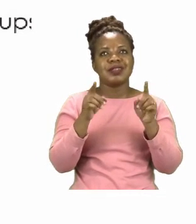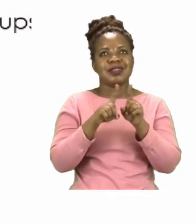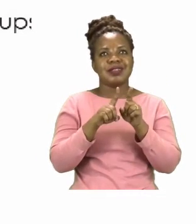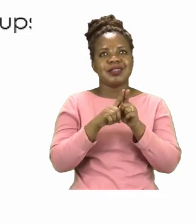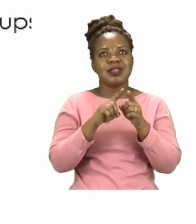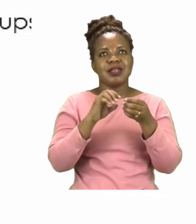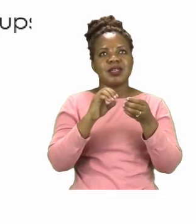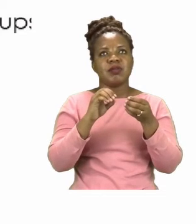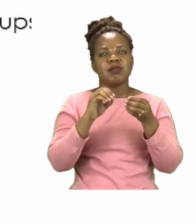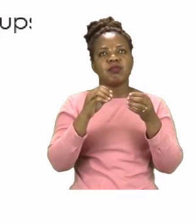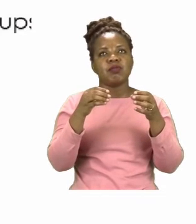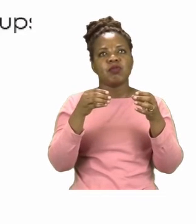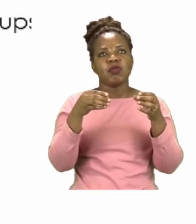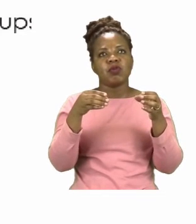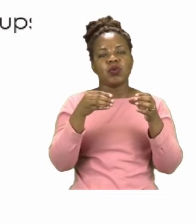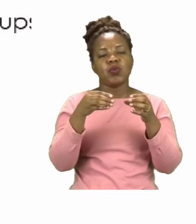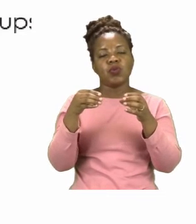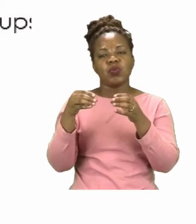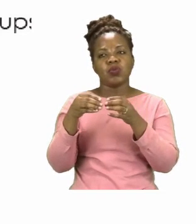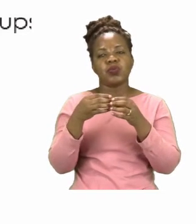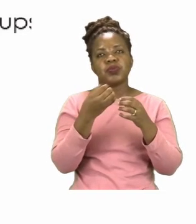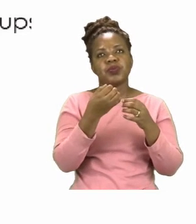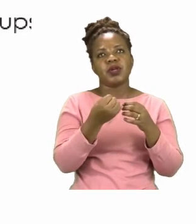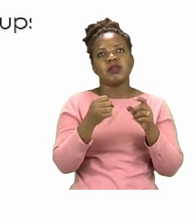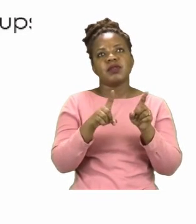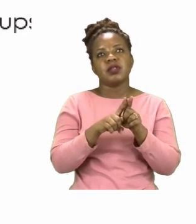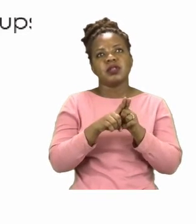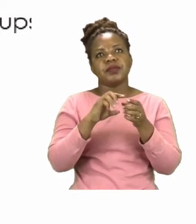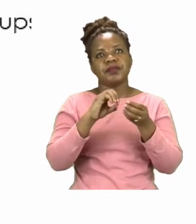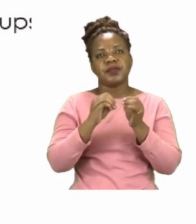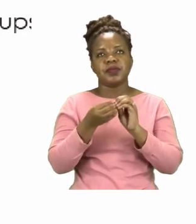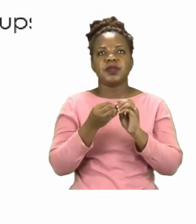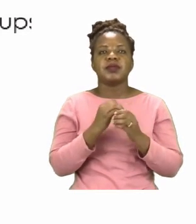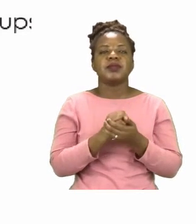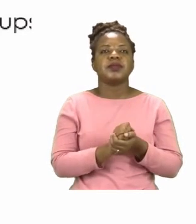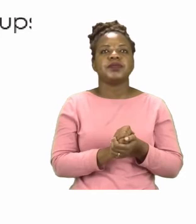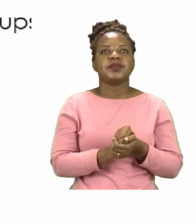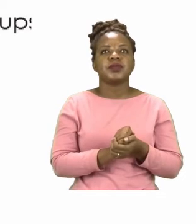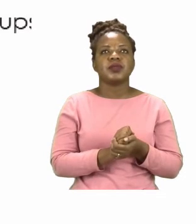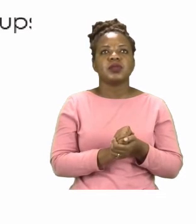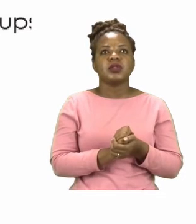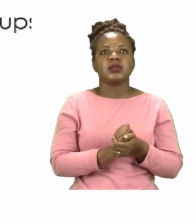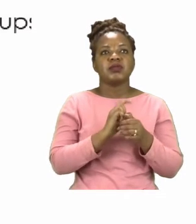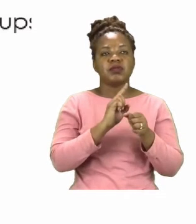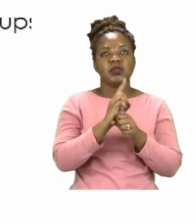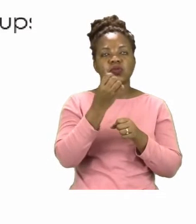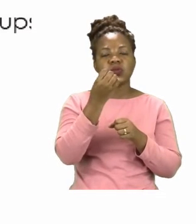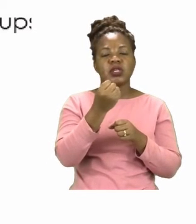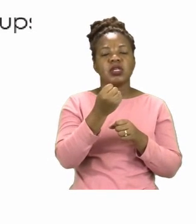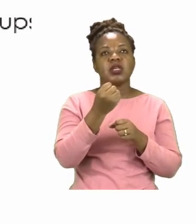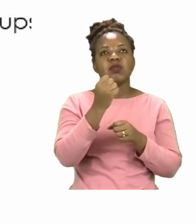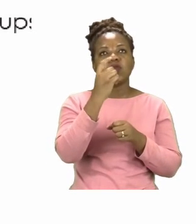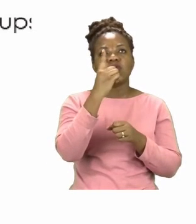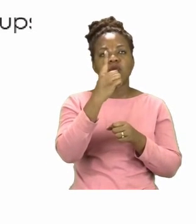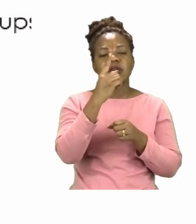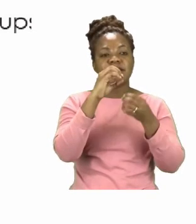table, this time they've given us the total, and we need to break them down into equal groups, which means